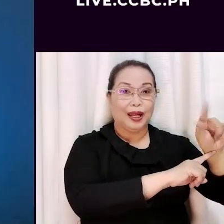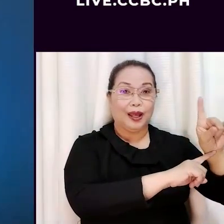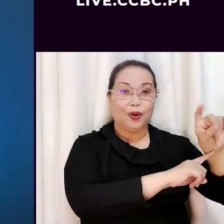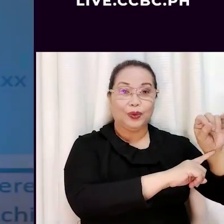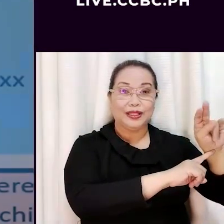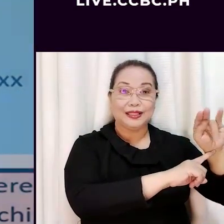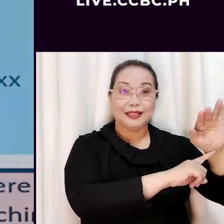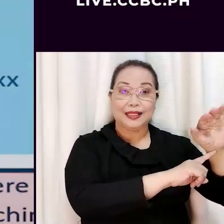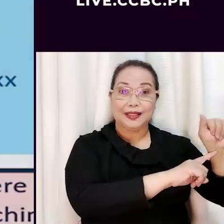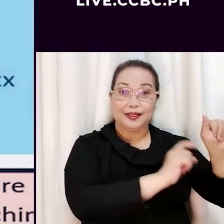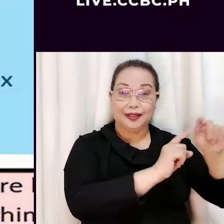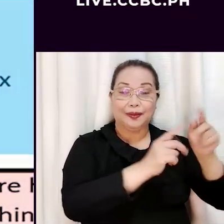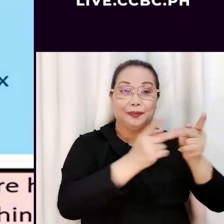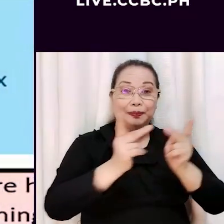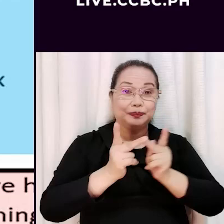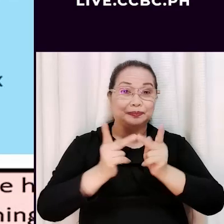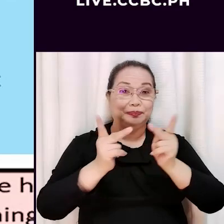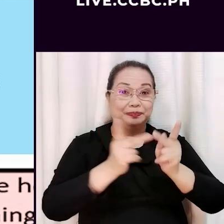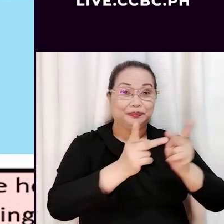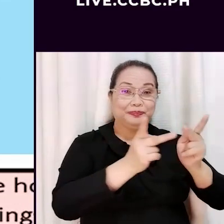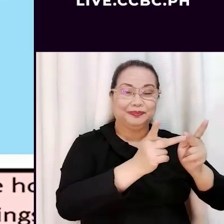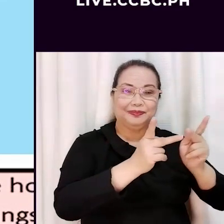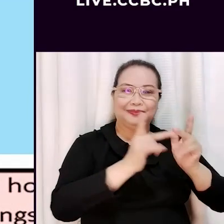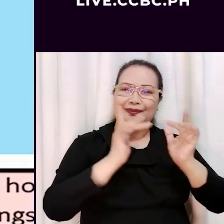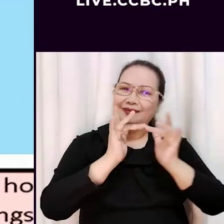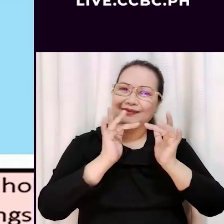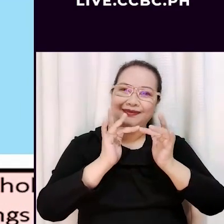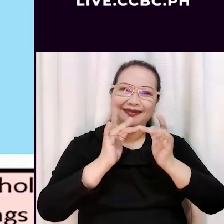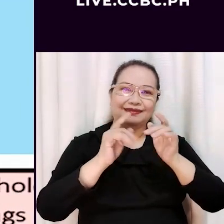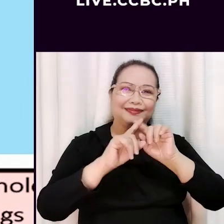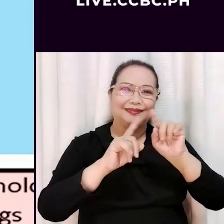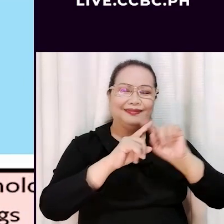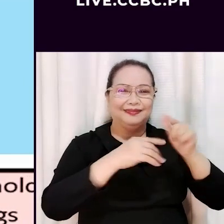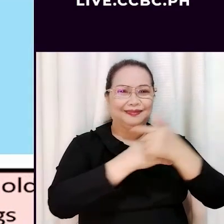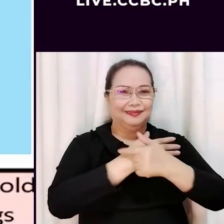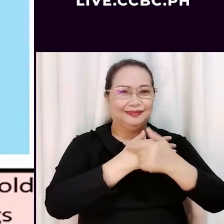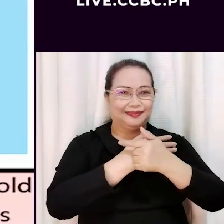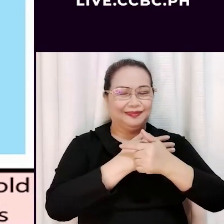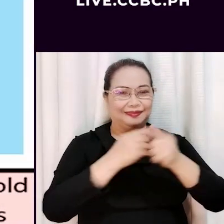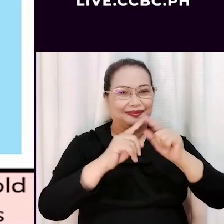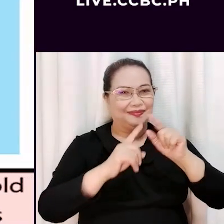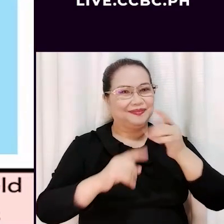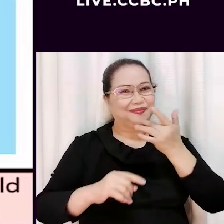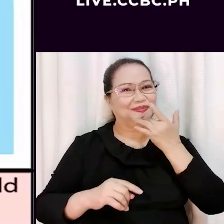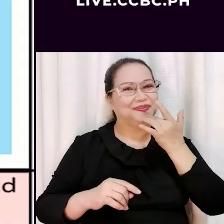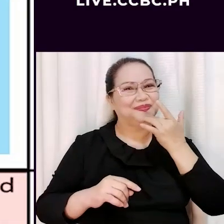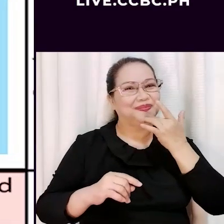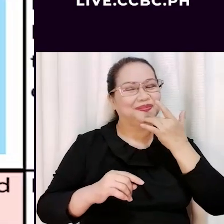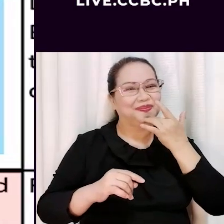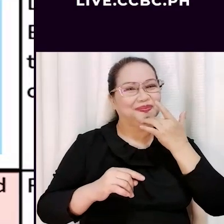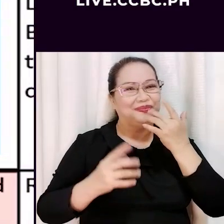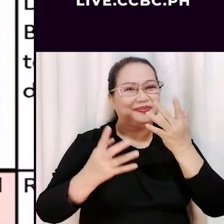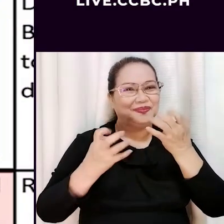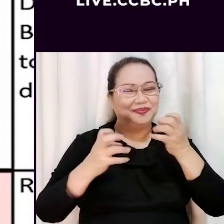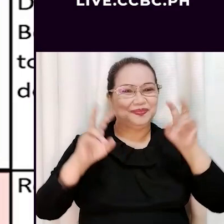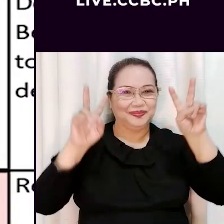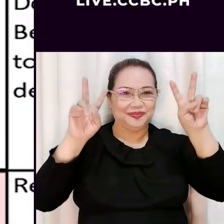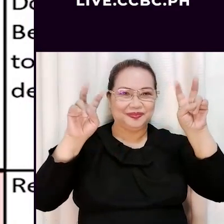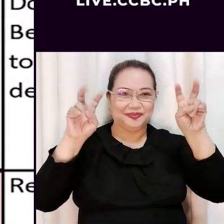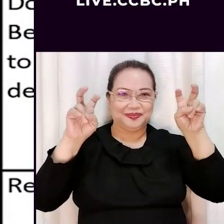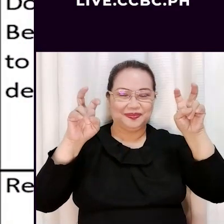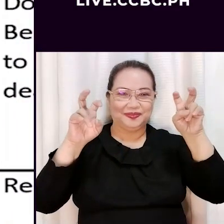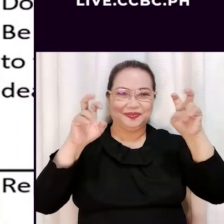see in internet and Google. But this one I like, and I titled